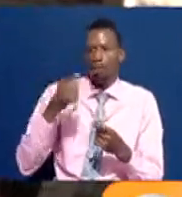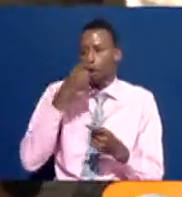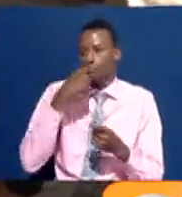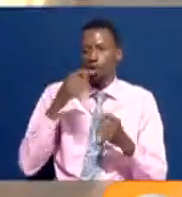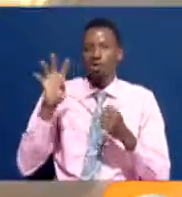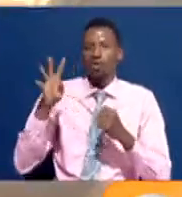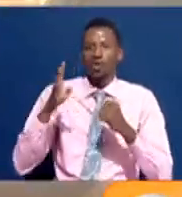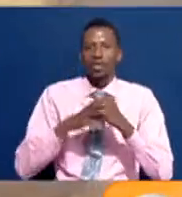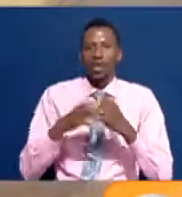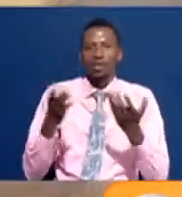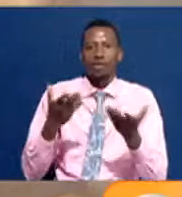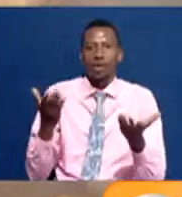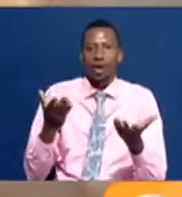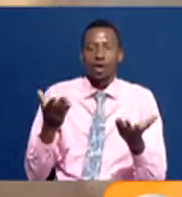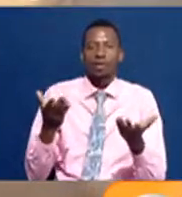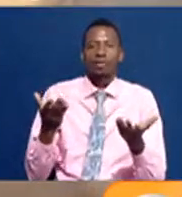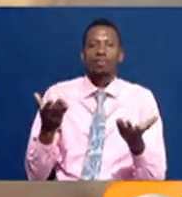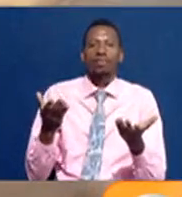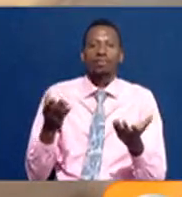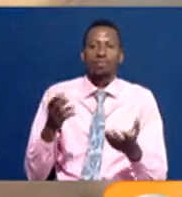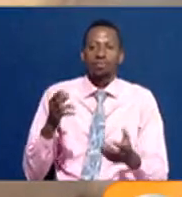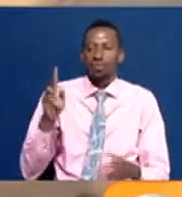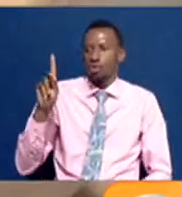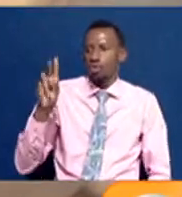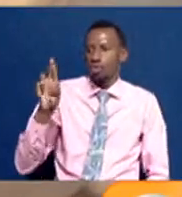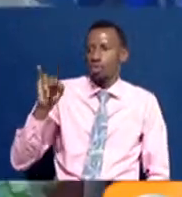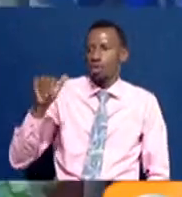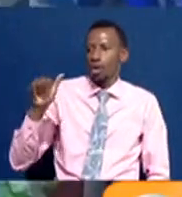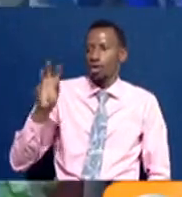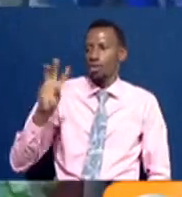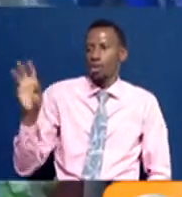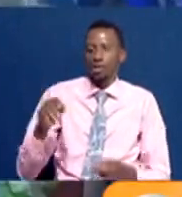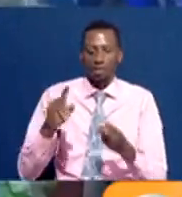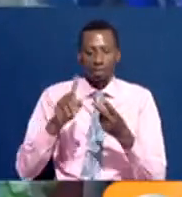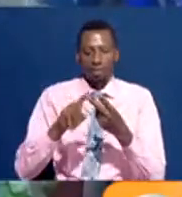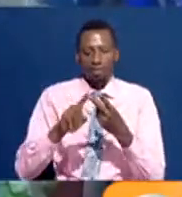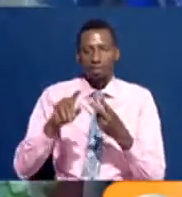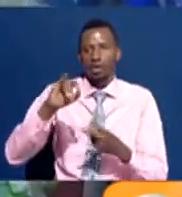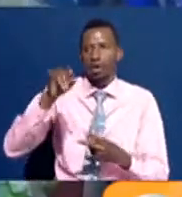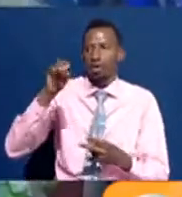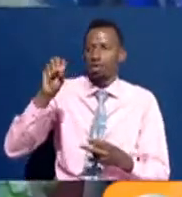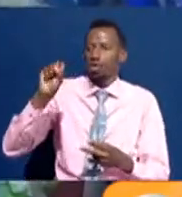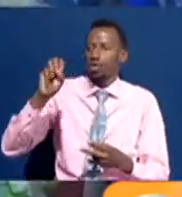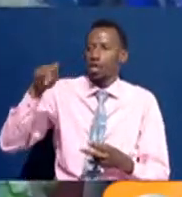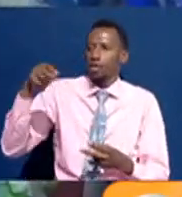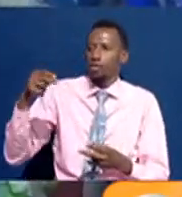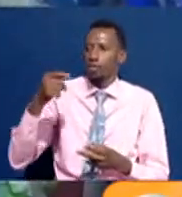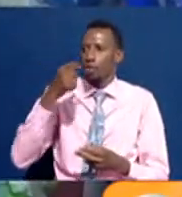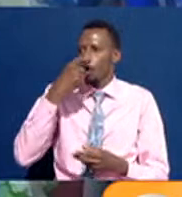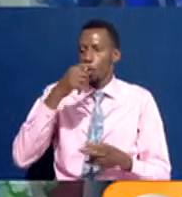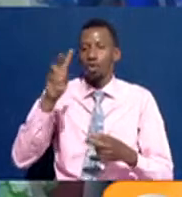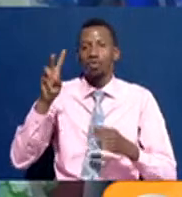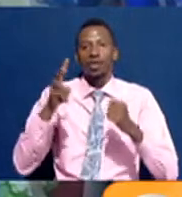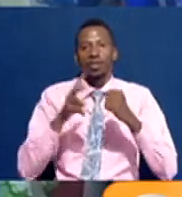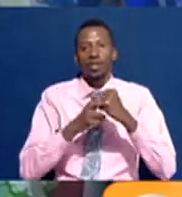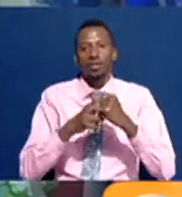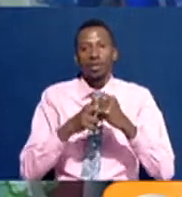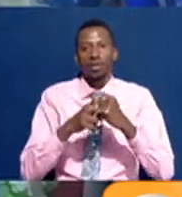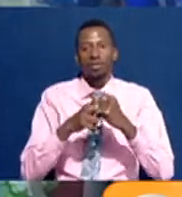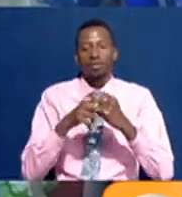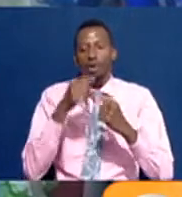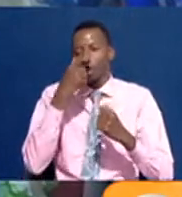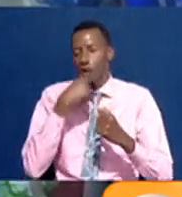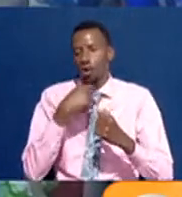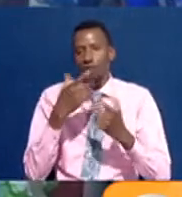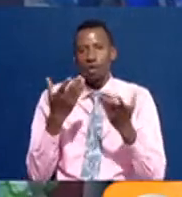49-year-old man from Ikihuru village in Kuria West, and Joseph Mwita Daniel, a 27-year-old man from Igena